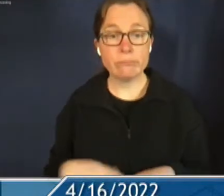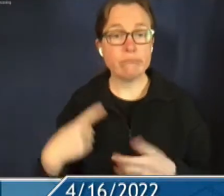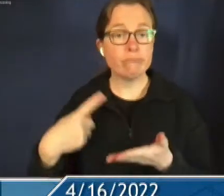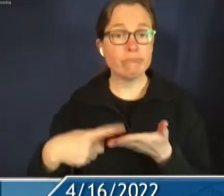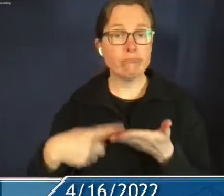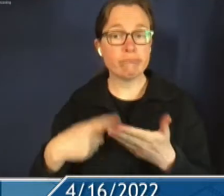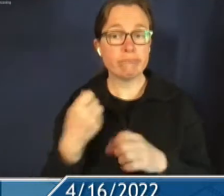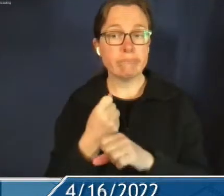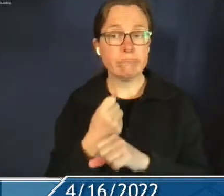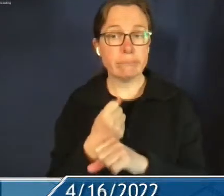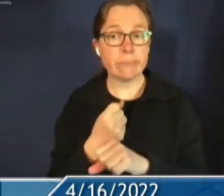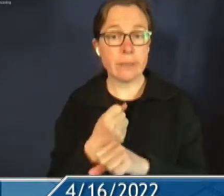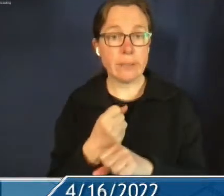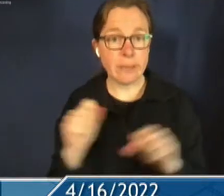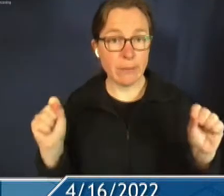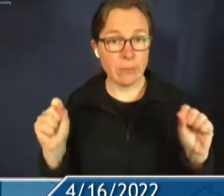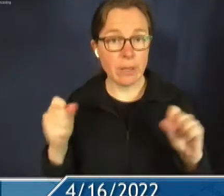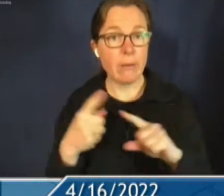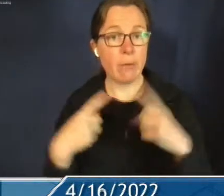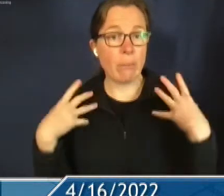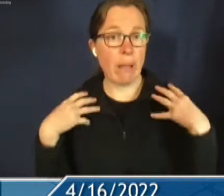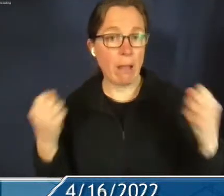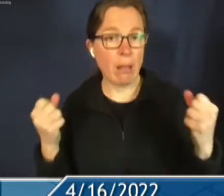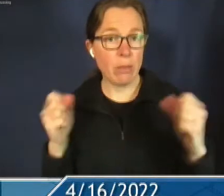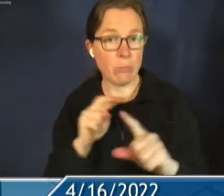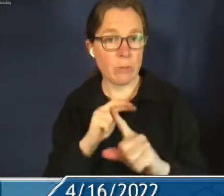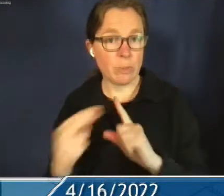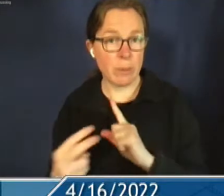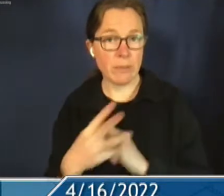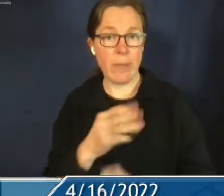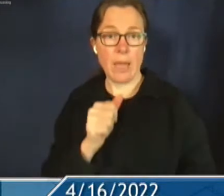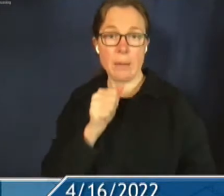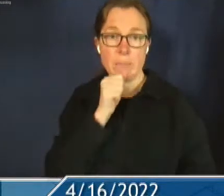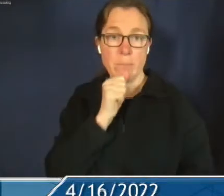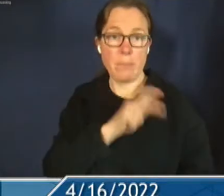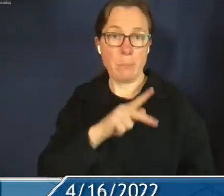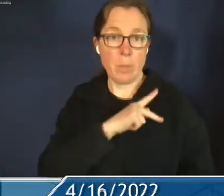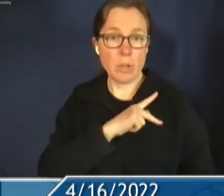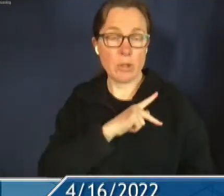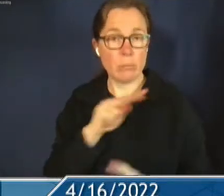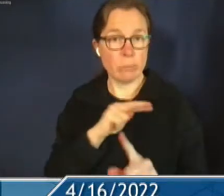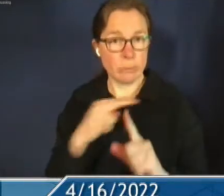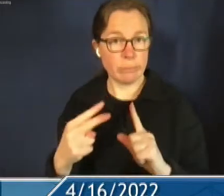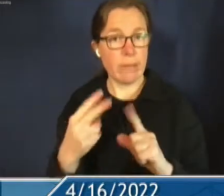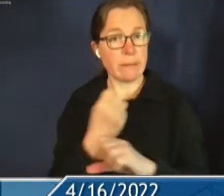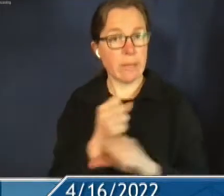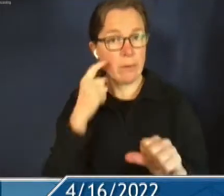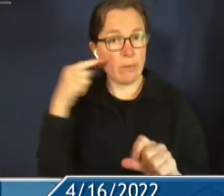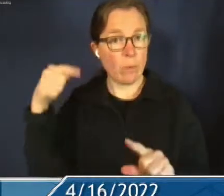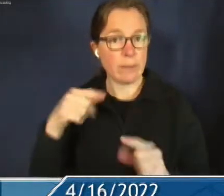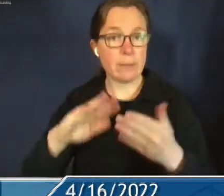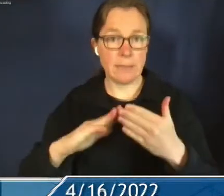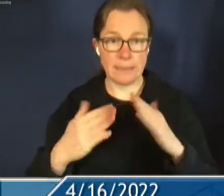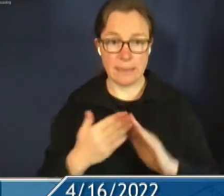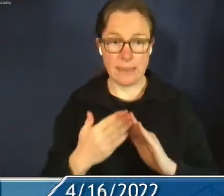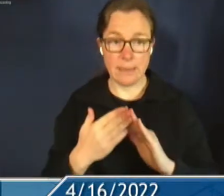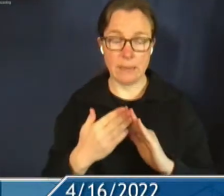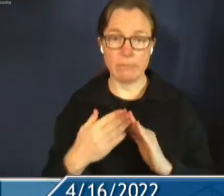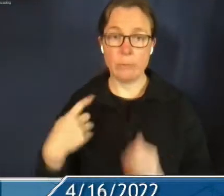safety from a health aspect and a personal aspect and the security of our city. We